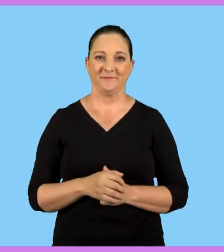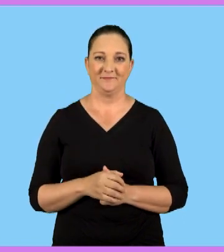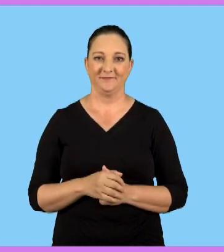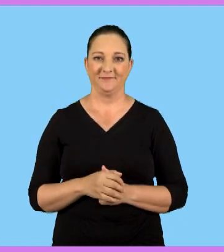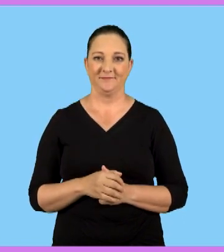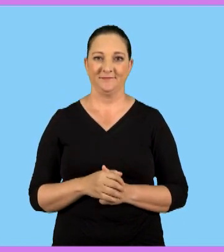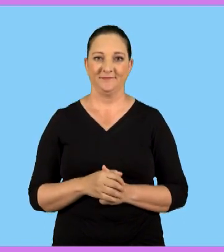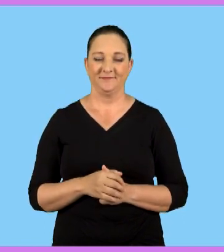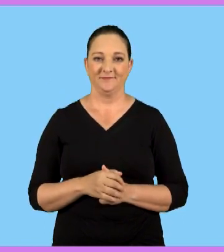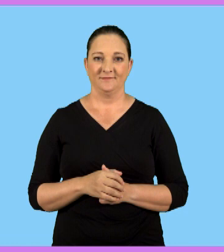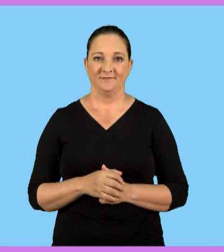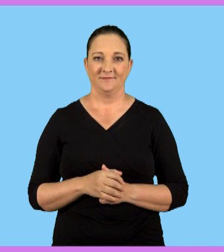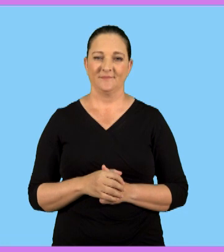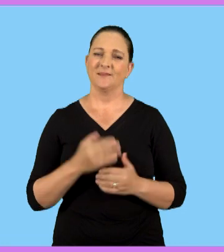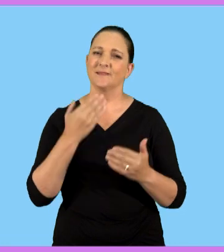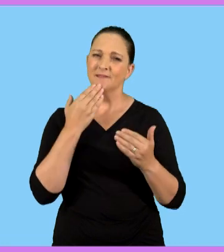69,48%.